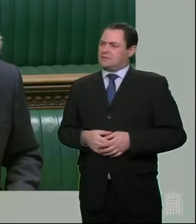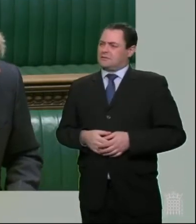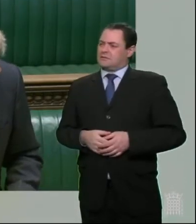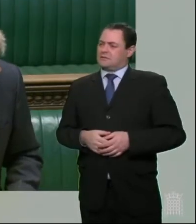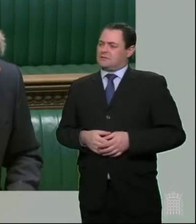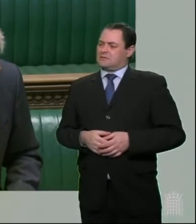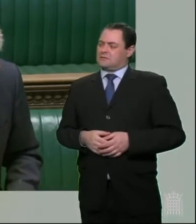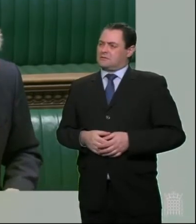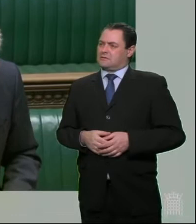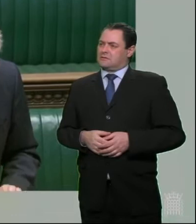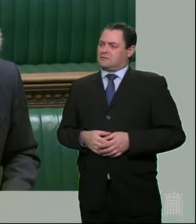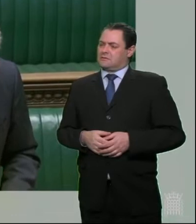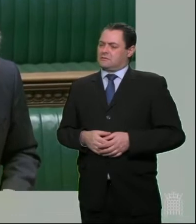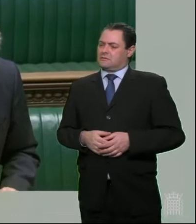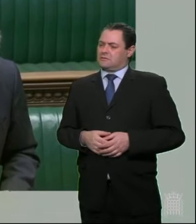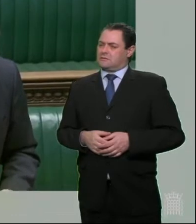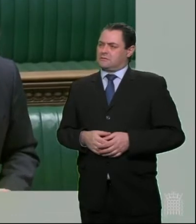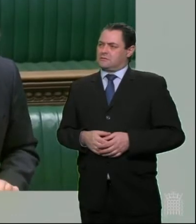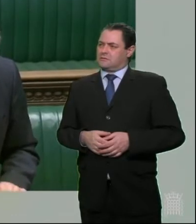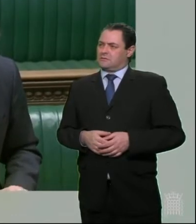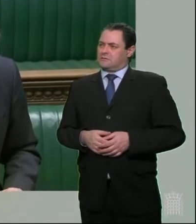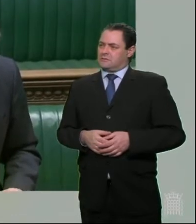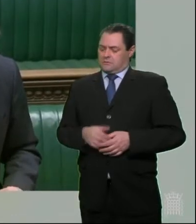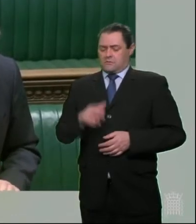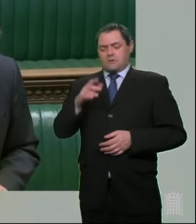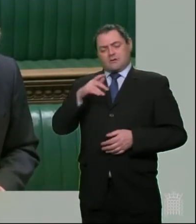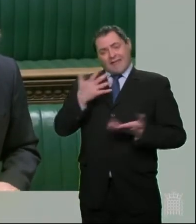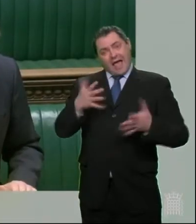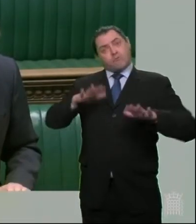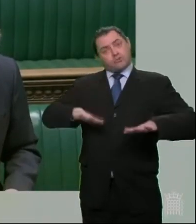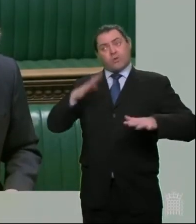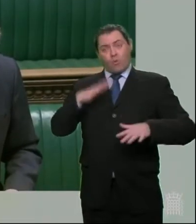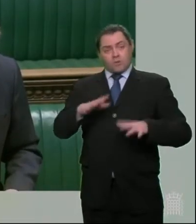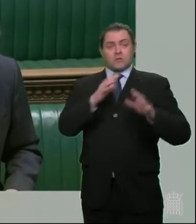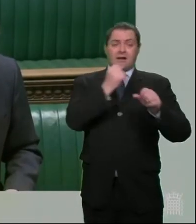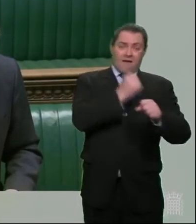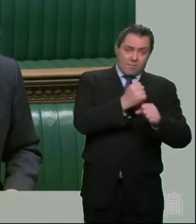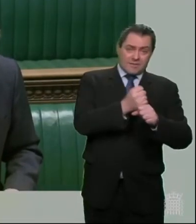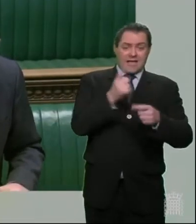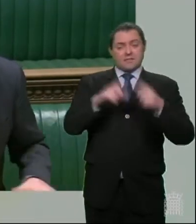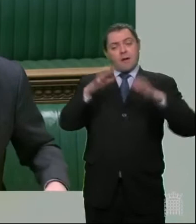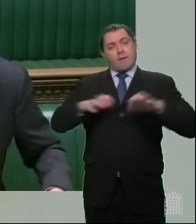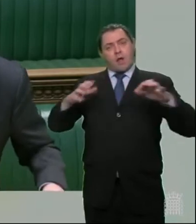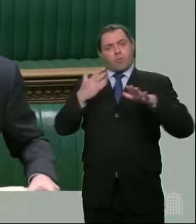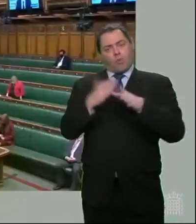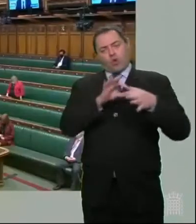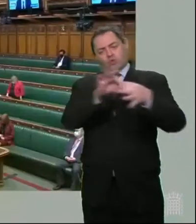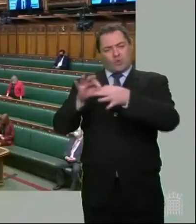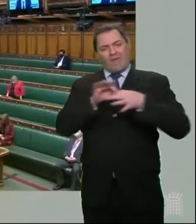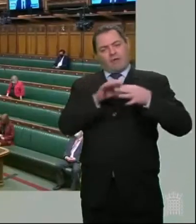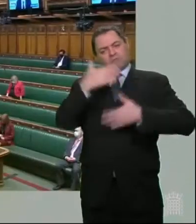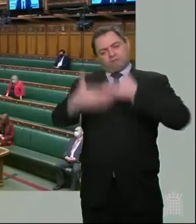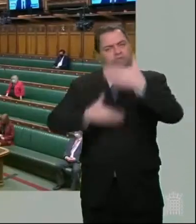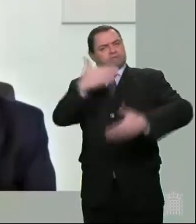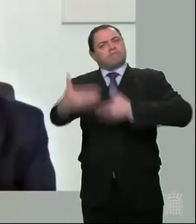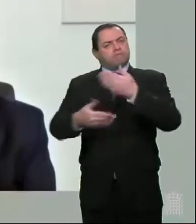what the people of this country want for us now to do is to come together as a government, as a parliament, and to get this thing done. Keir